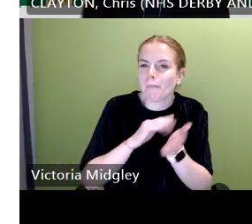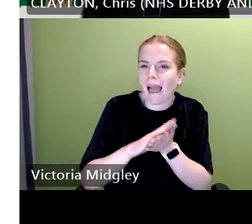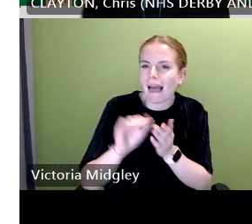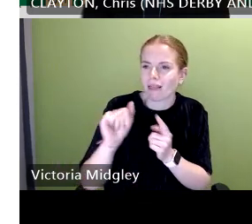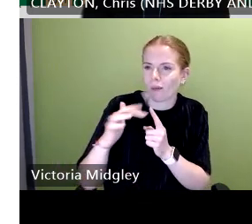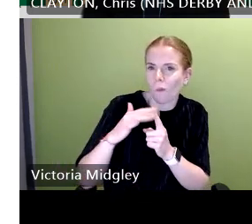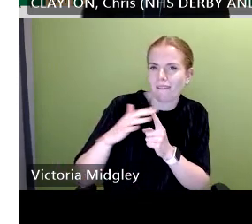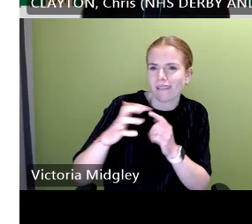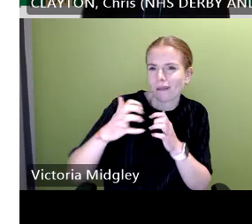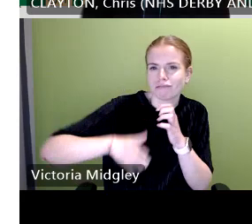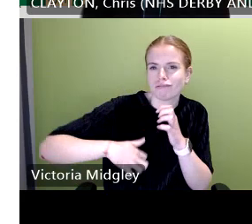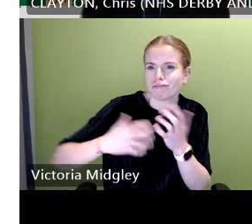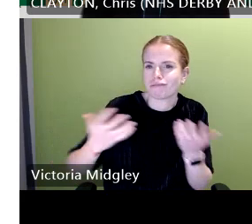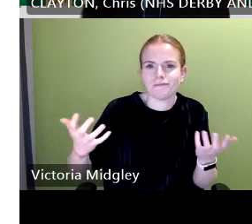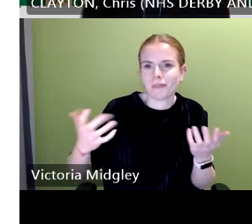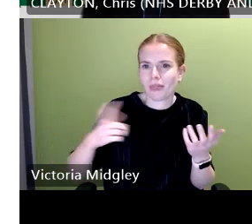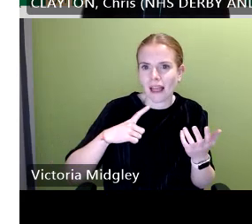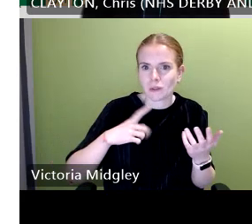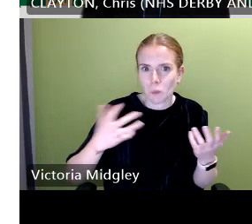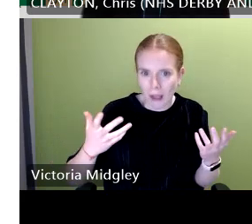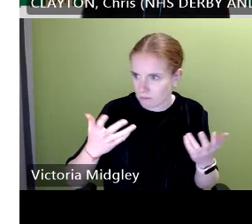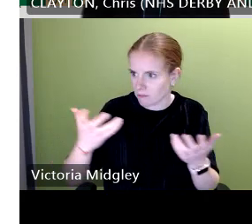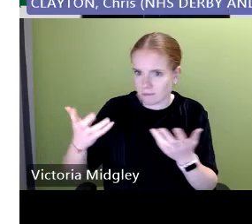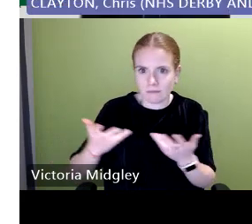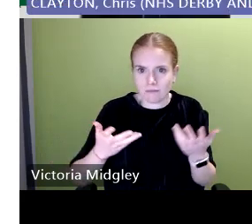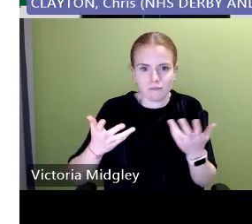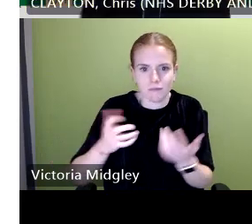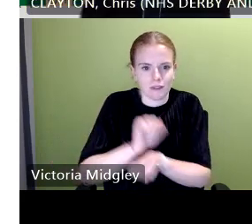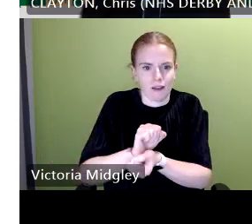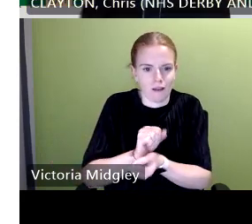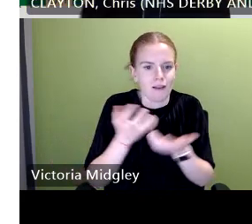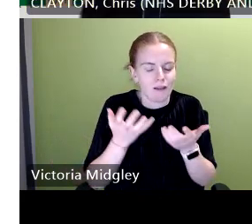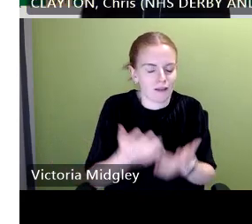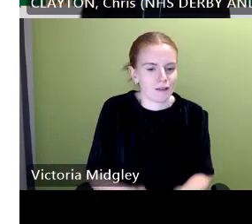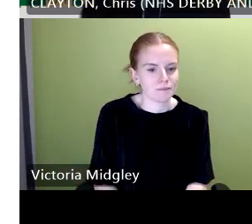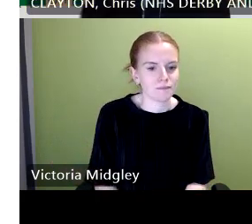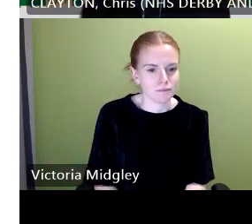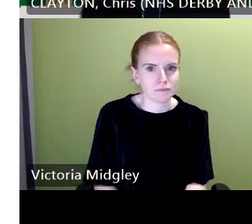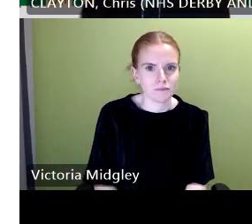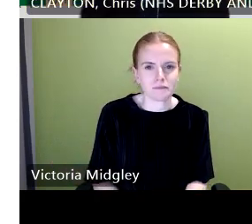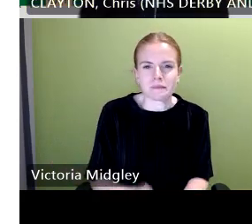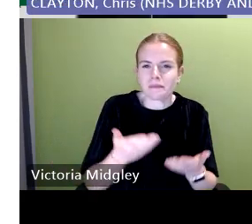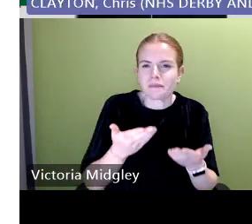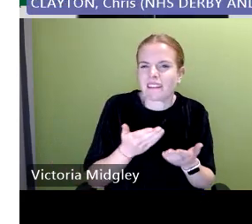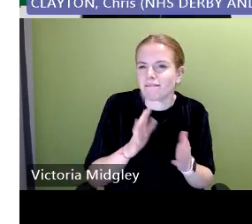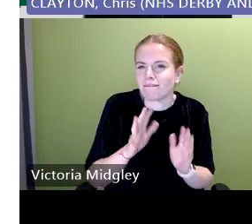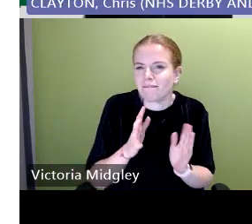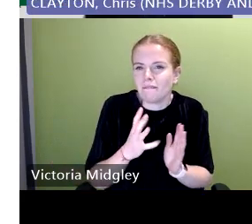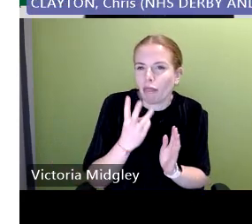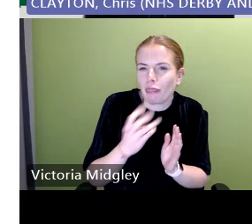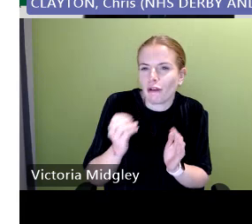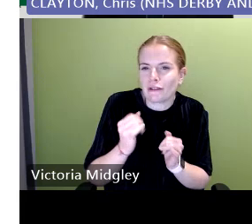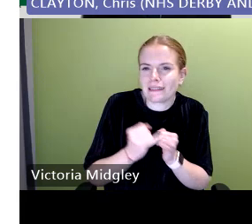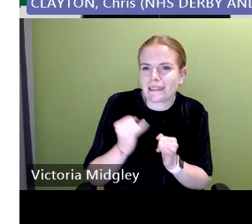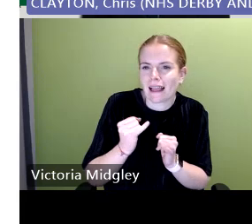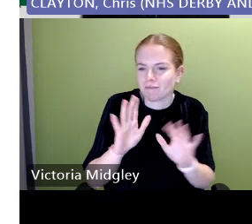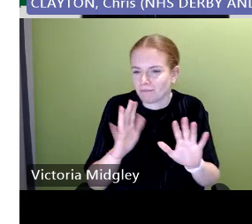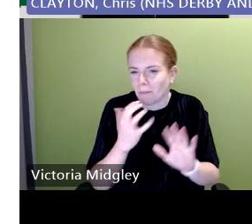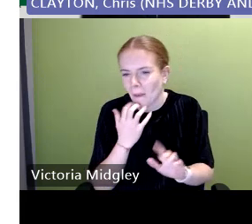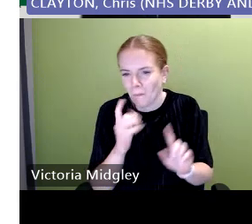hasn't she? I think she'd frozen. That's why she didn't respond to you, Jim. Okay. We'll get there. Give us 30 seconds. We'll sort it out. It's all good.